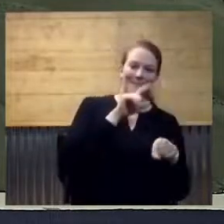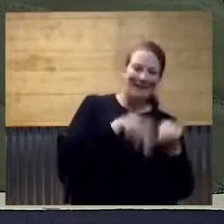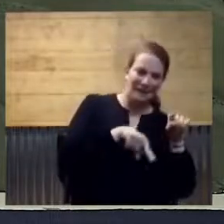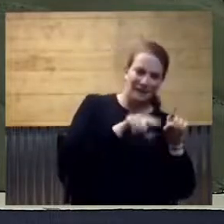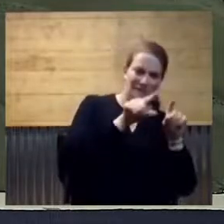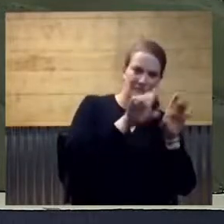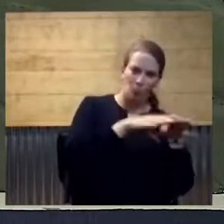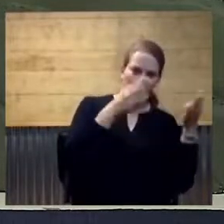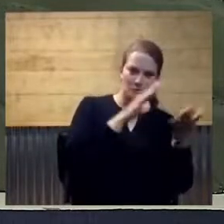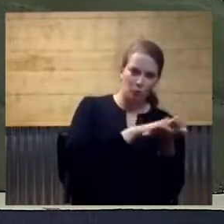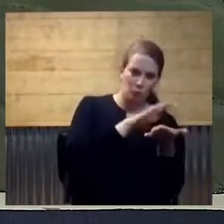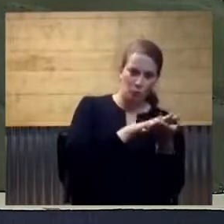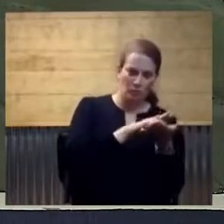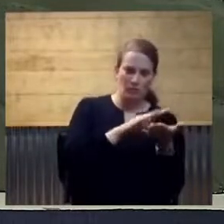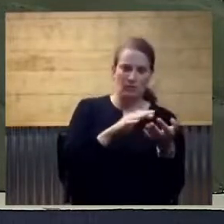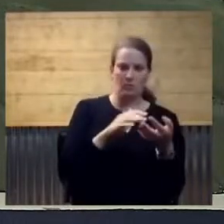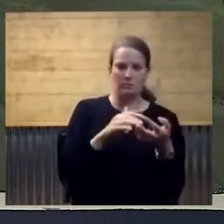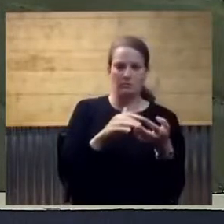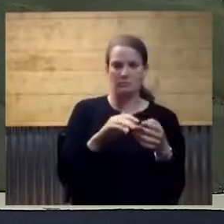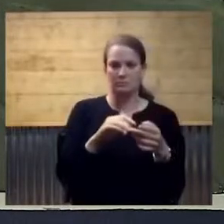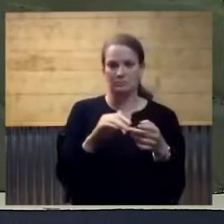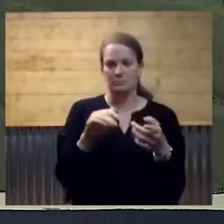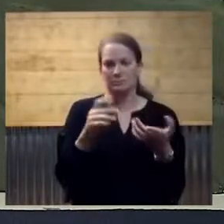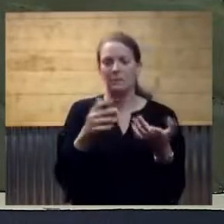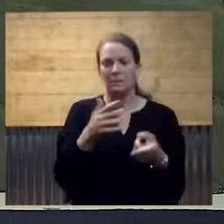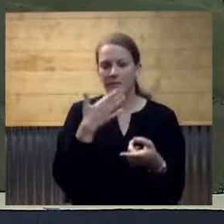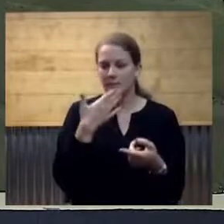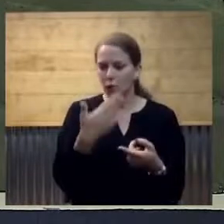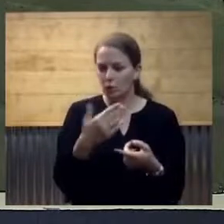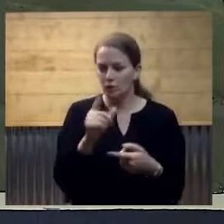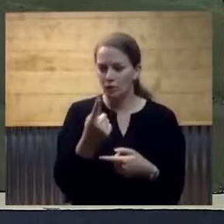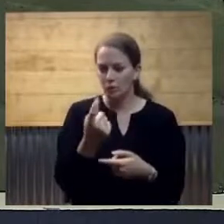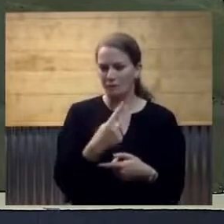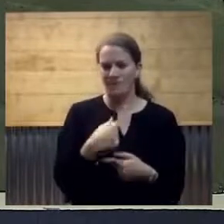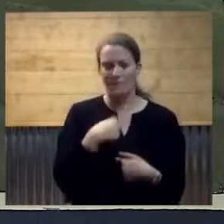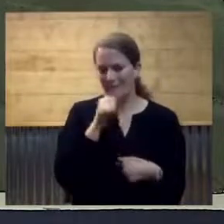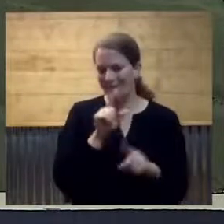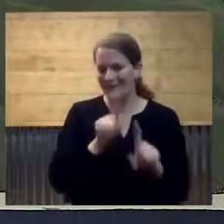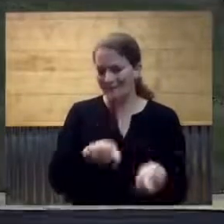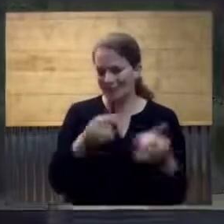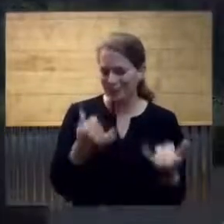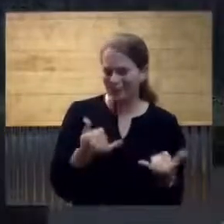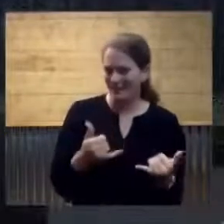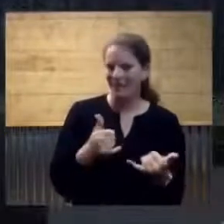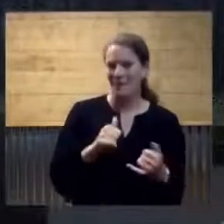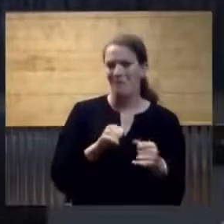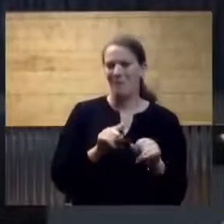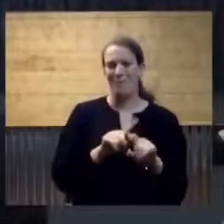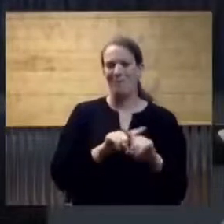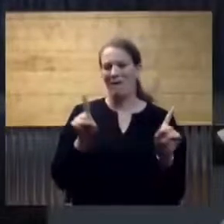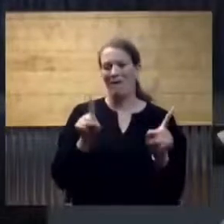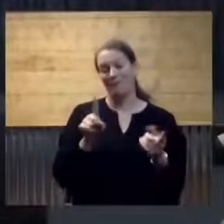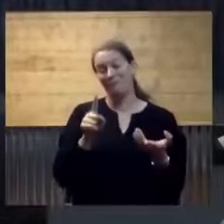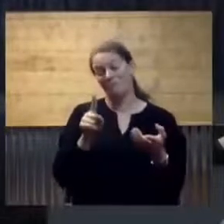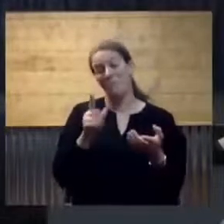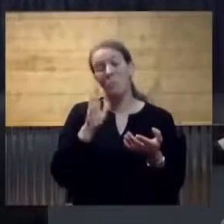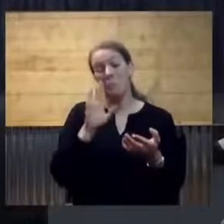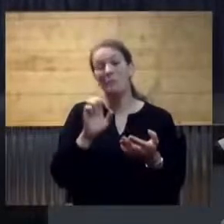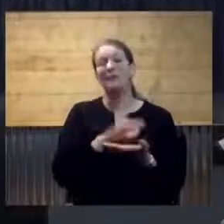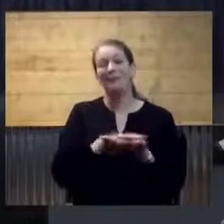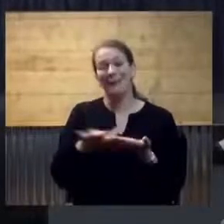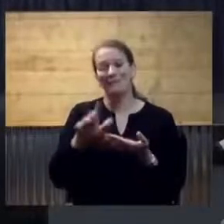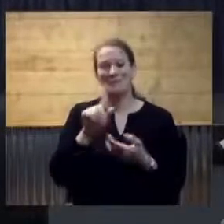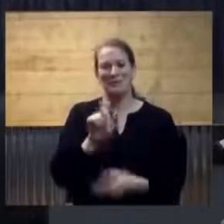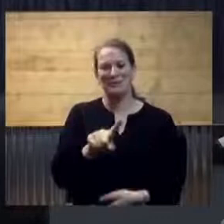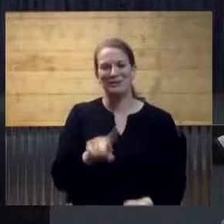That's a great question, and I'm going to duck it, but that would be a great question. My actual follow-up question though, is, based